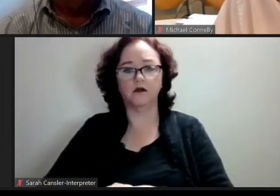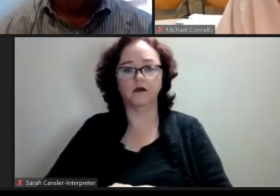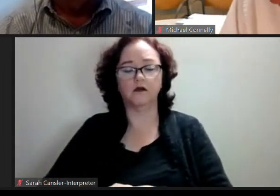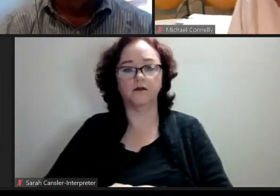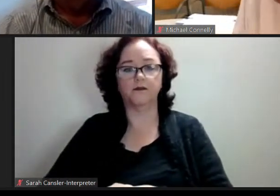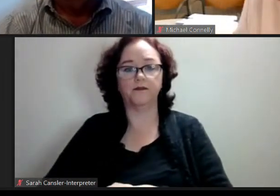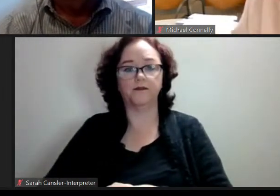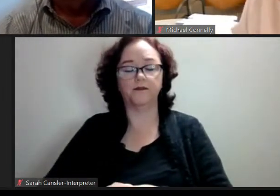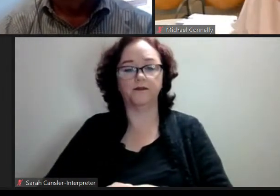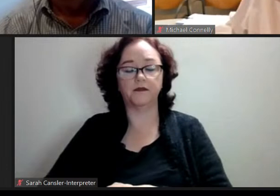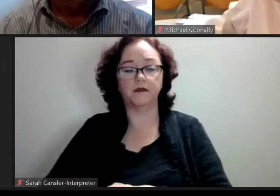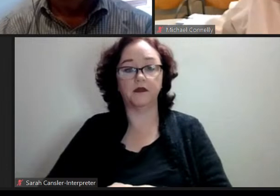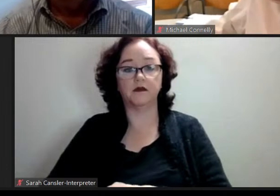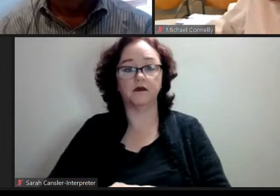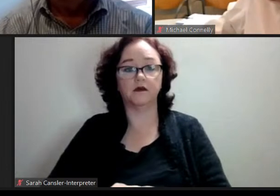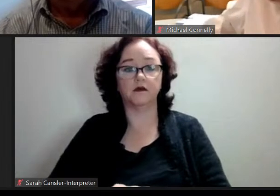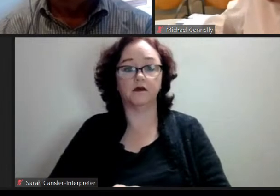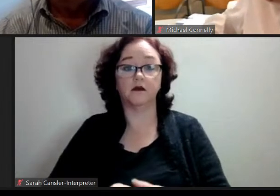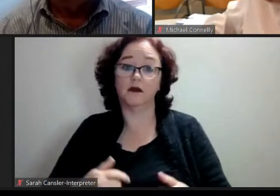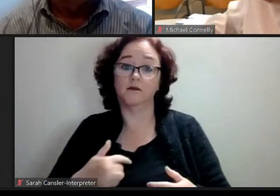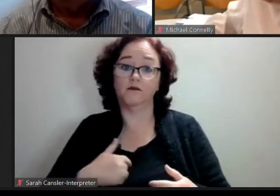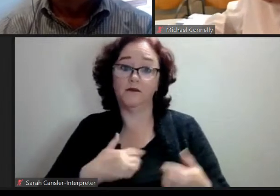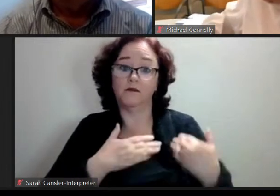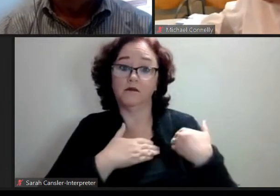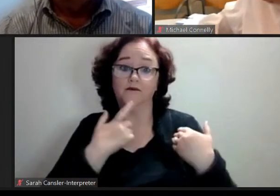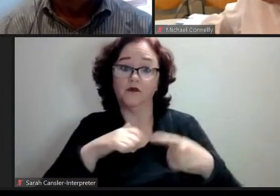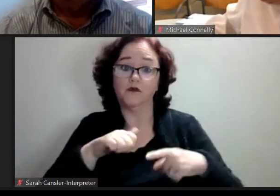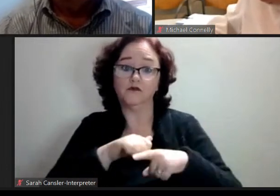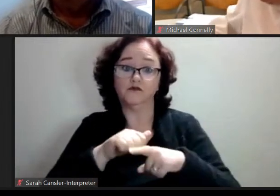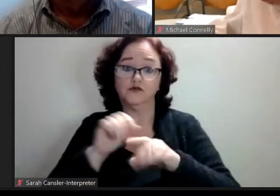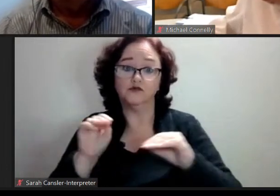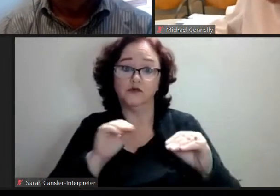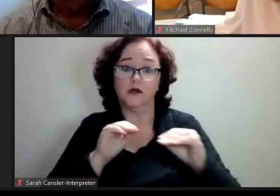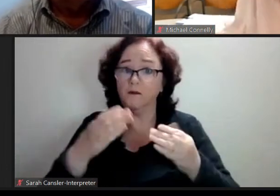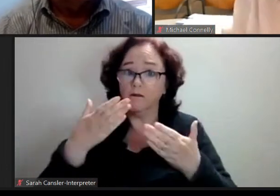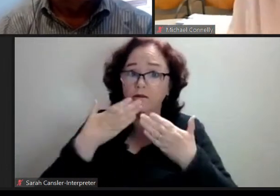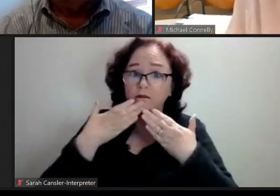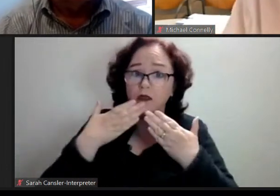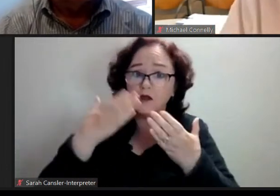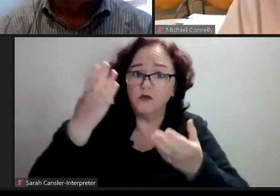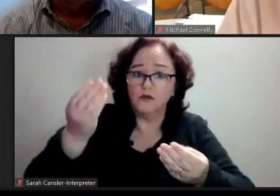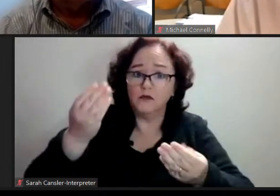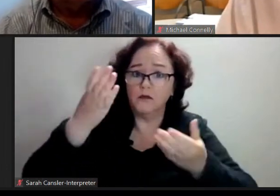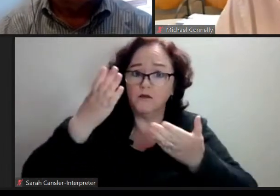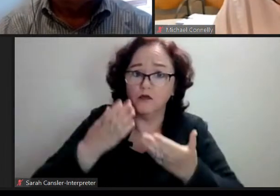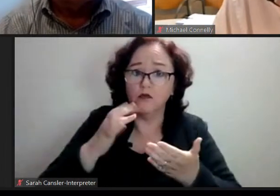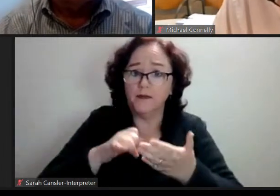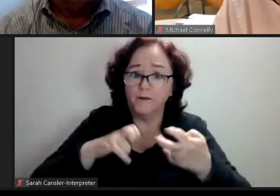is responsible for employee trainings, I appreciate you bringing awareness to this issue.